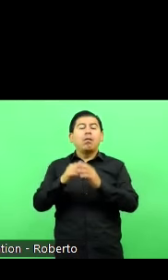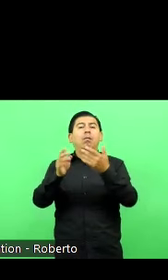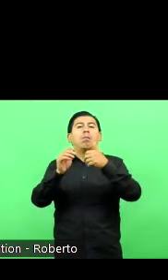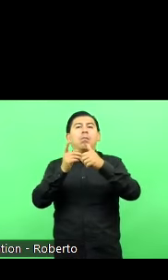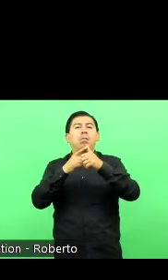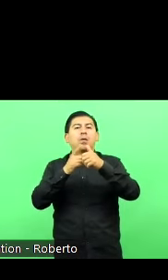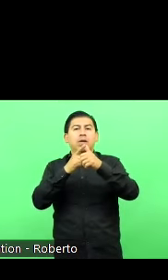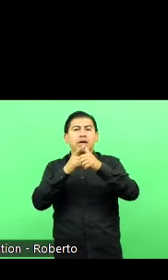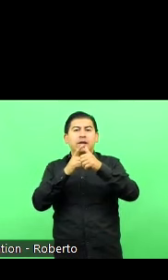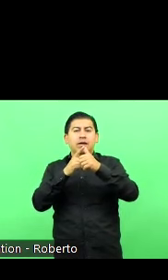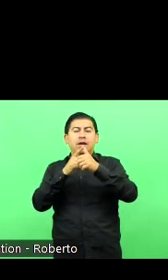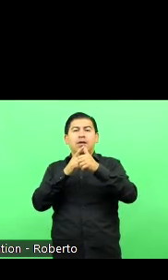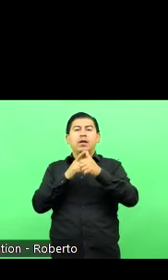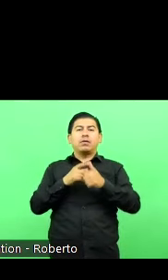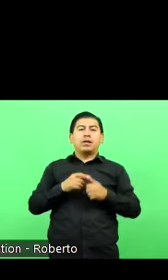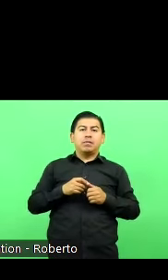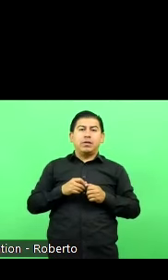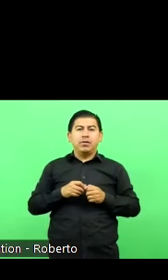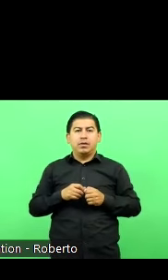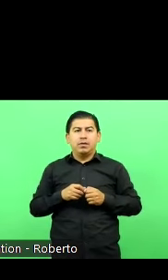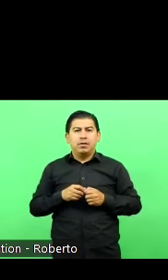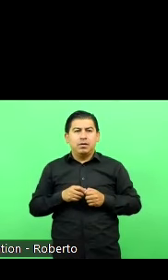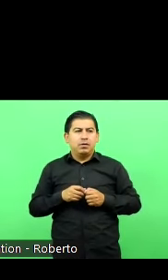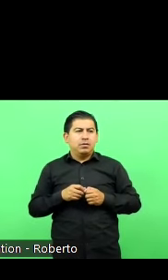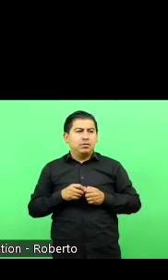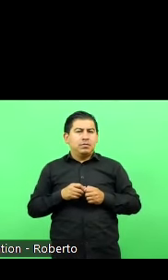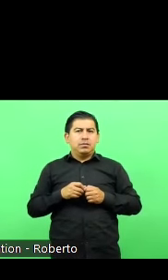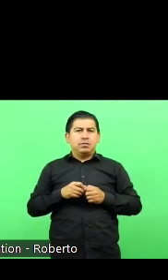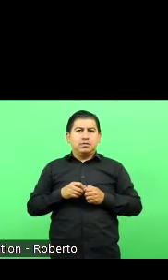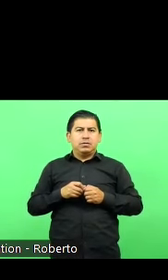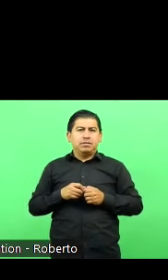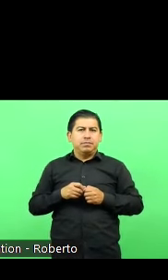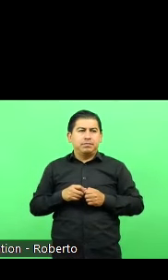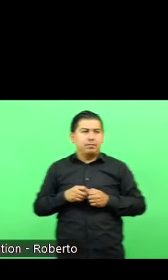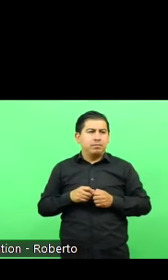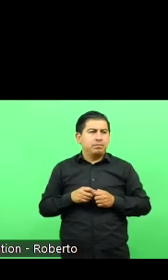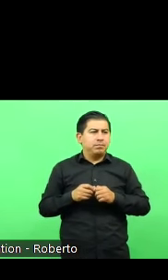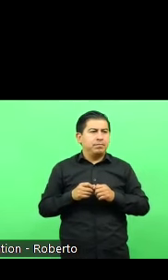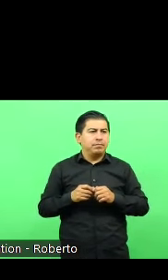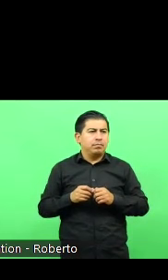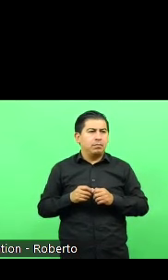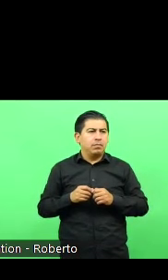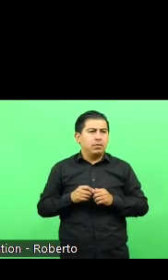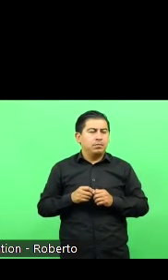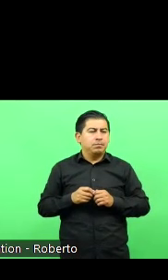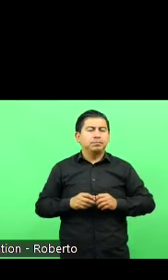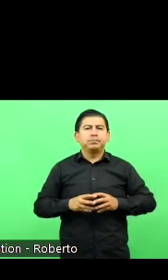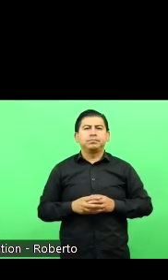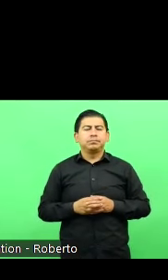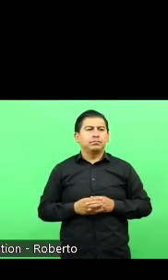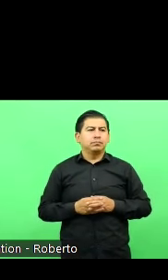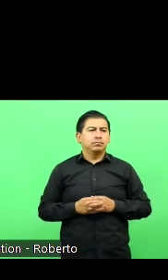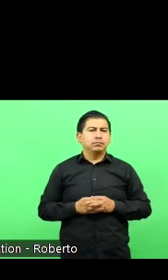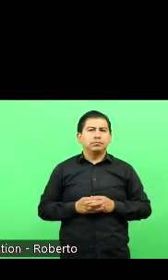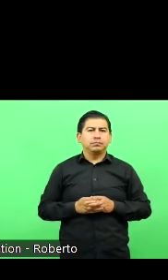of institutions and staff to address this problem. For our part, UNDRR remains committed